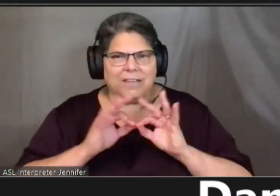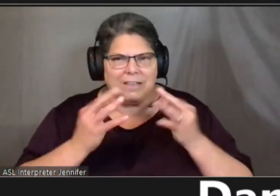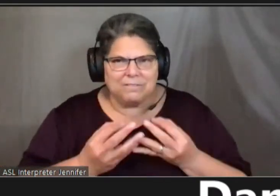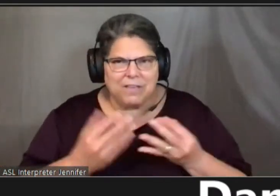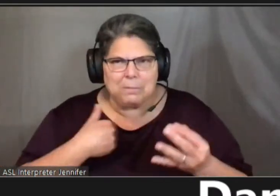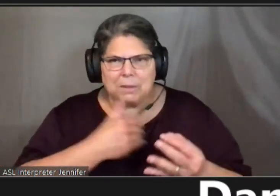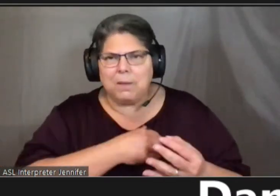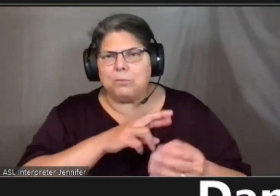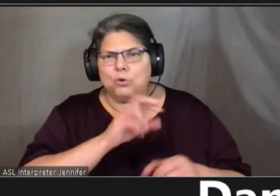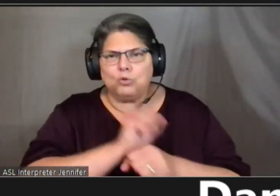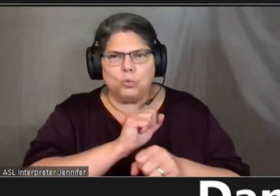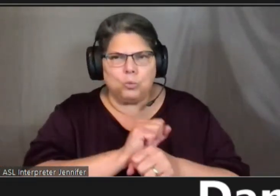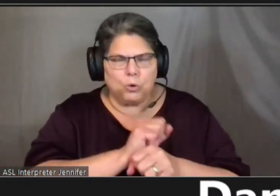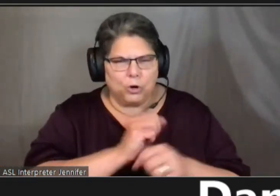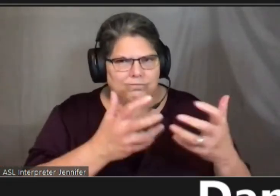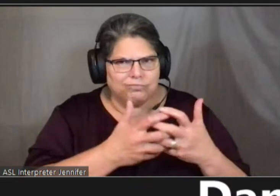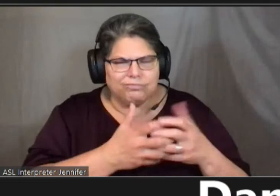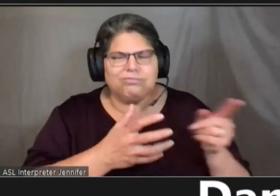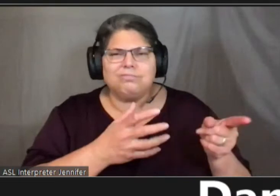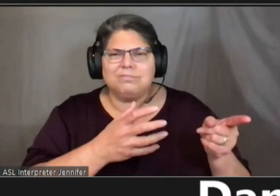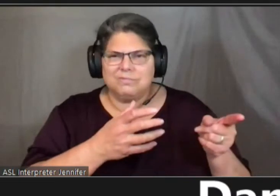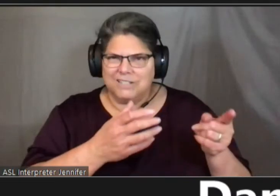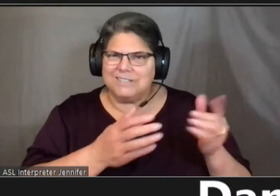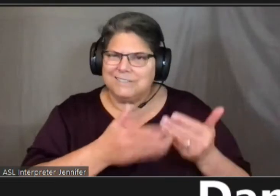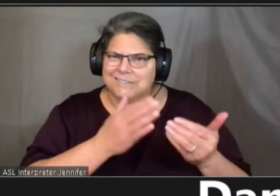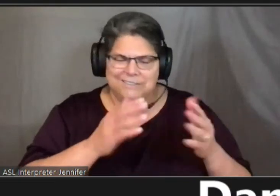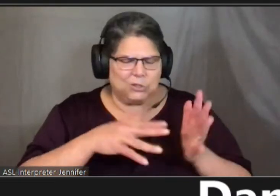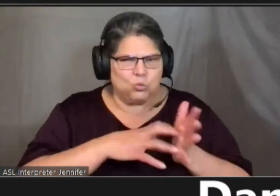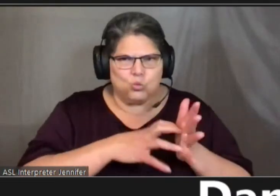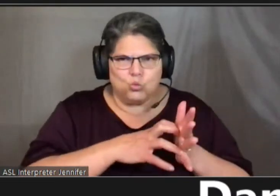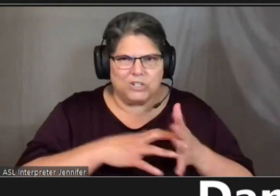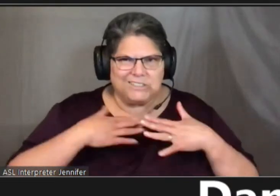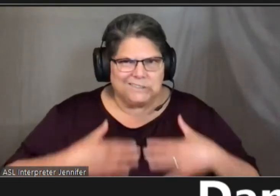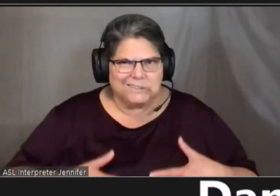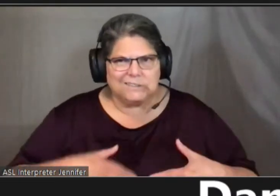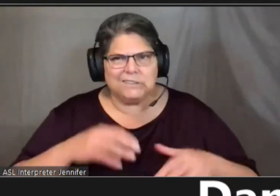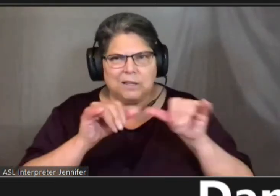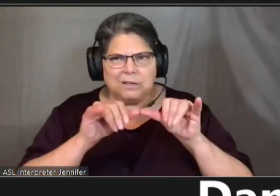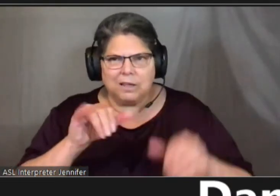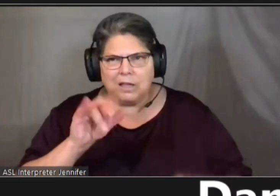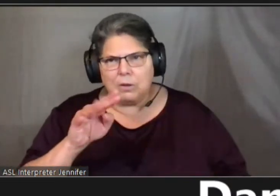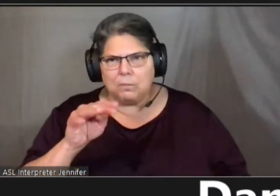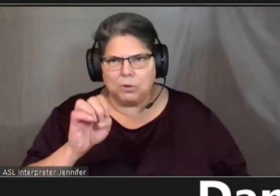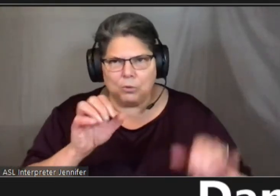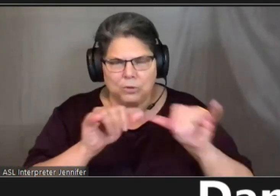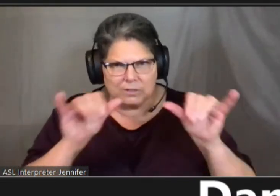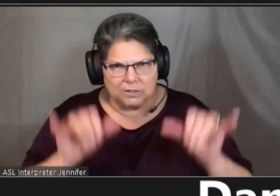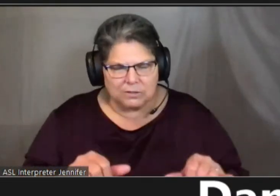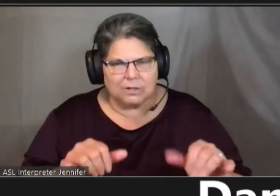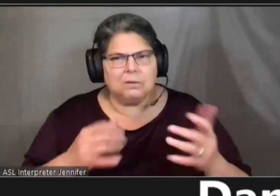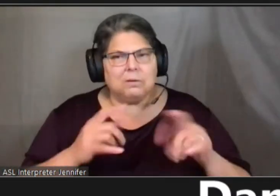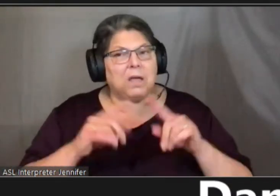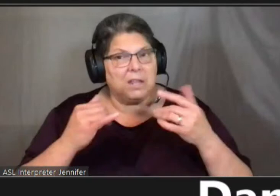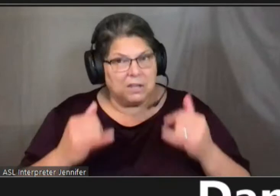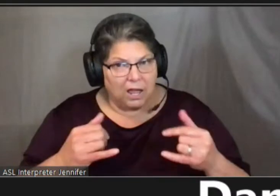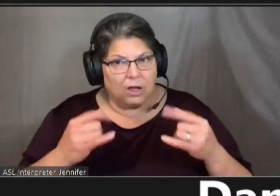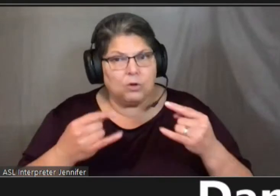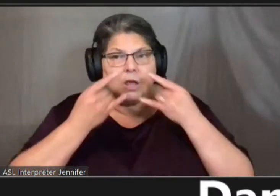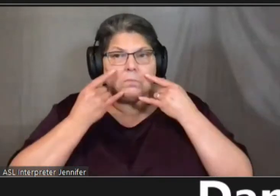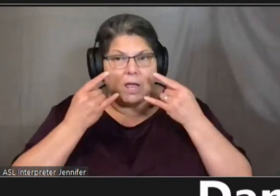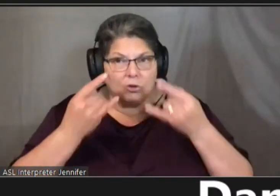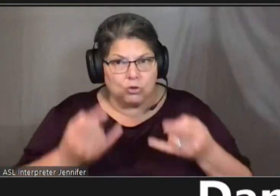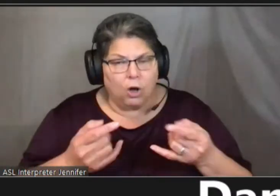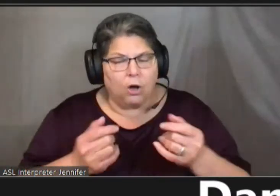environment. Then recently, you know, you can have the mask off outside or with strangers or small crowds. And